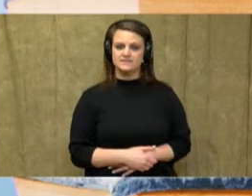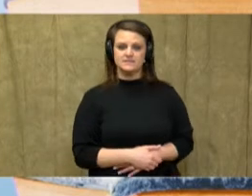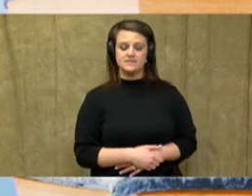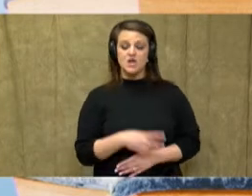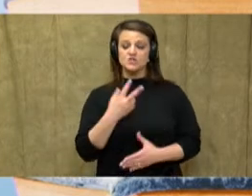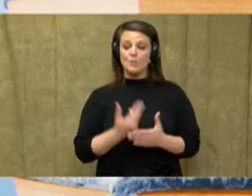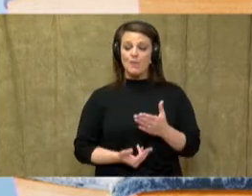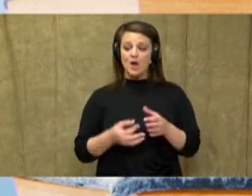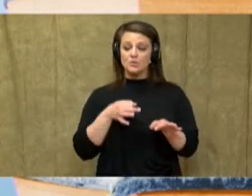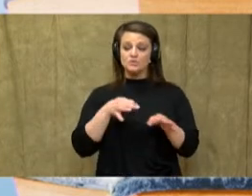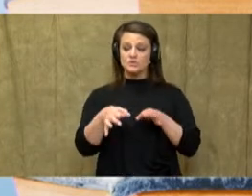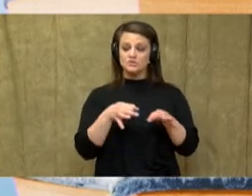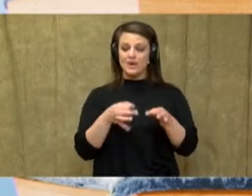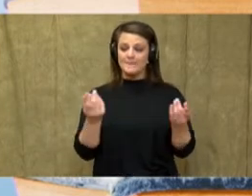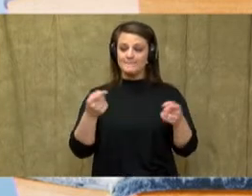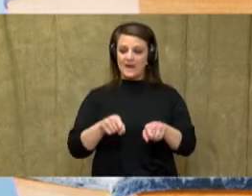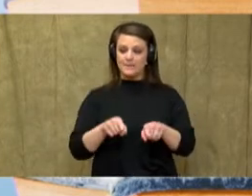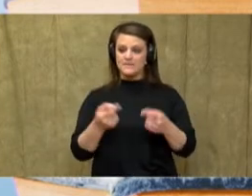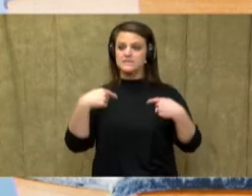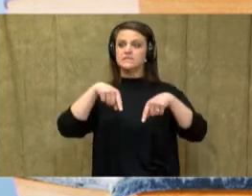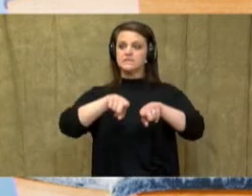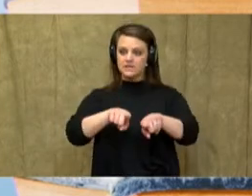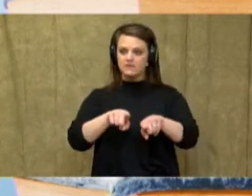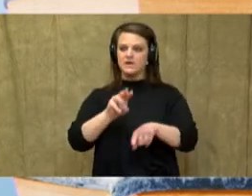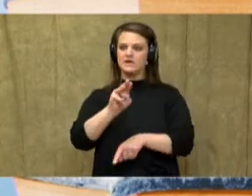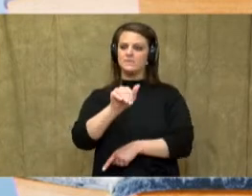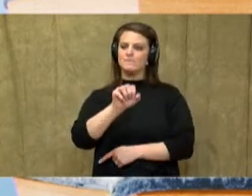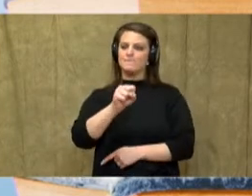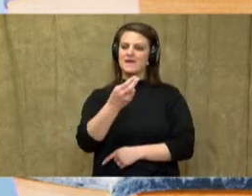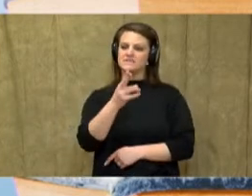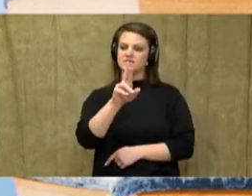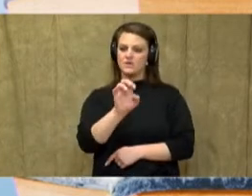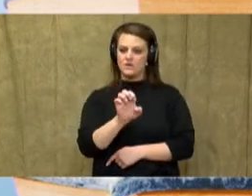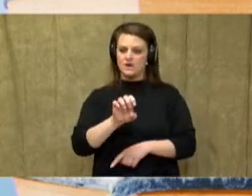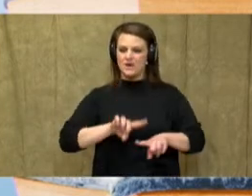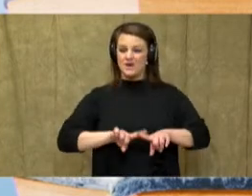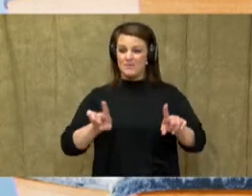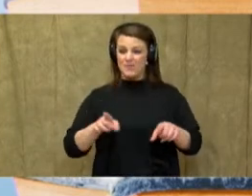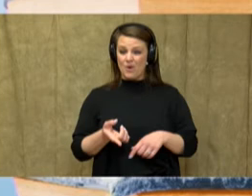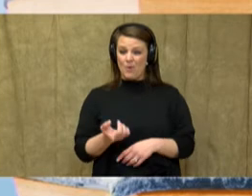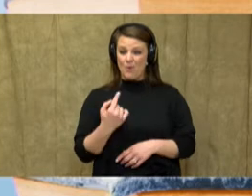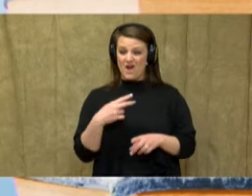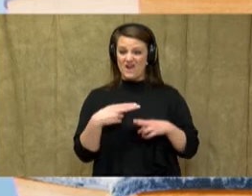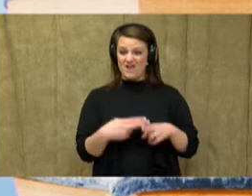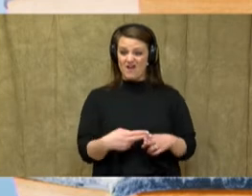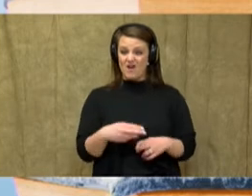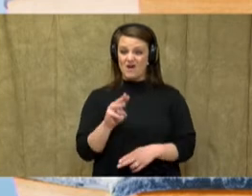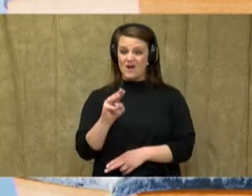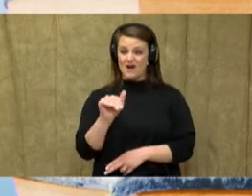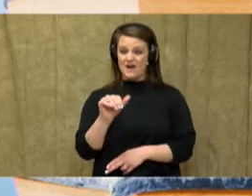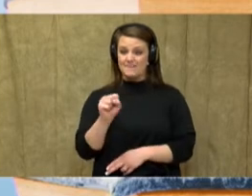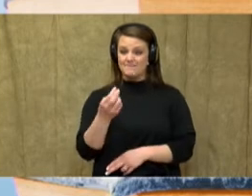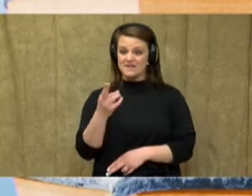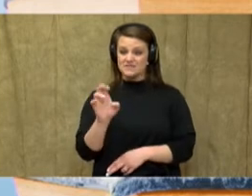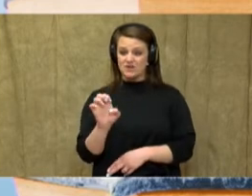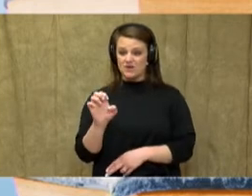They're both describing what went on during the Boston Massacre, but one of them calls it a massacre, which you think of lots of